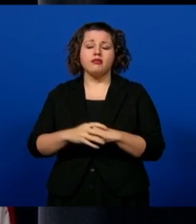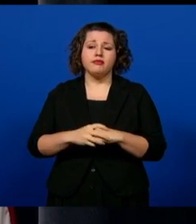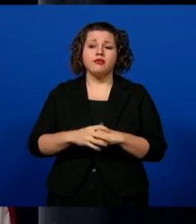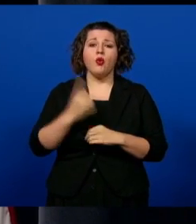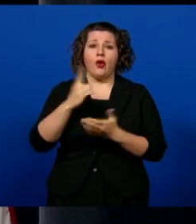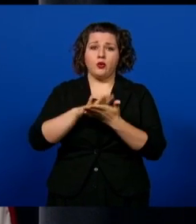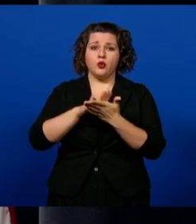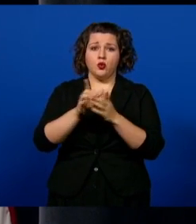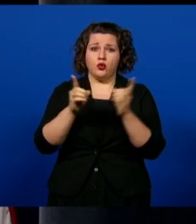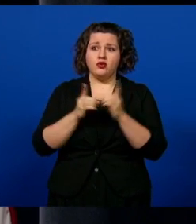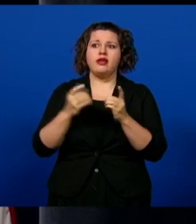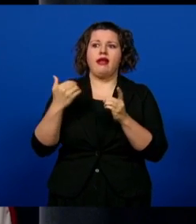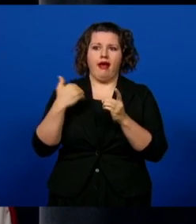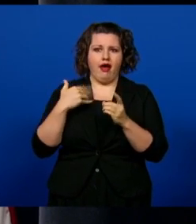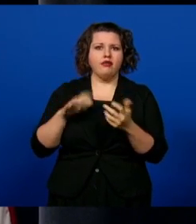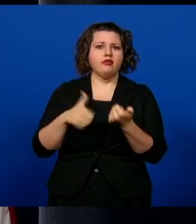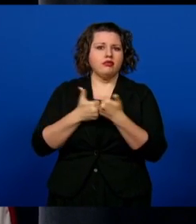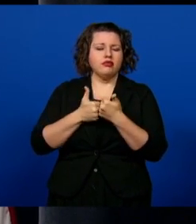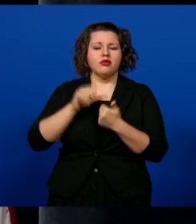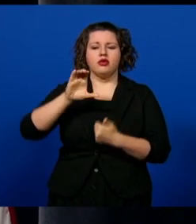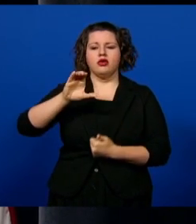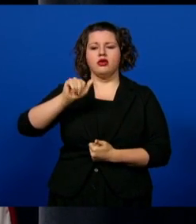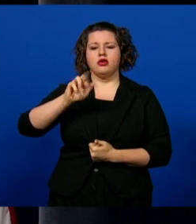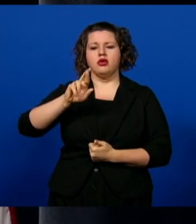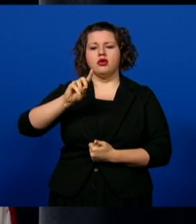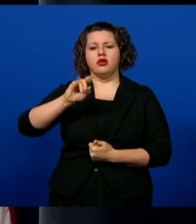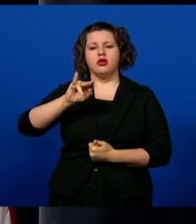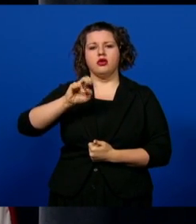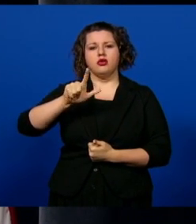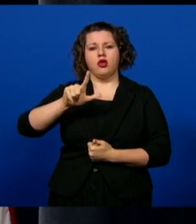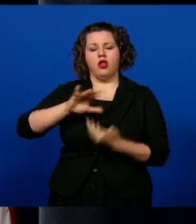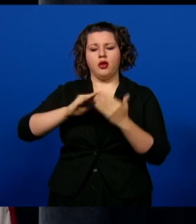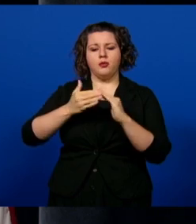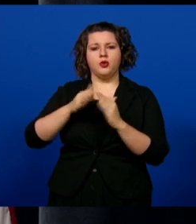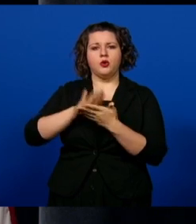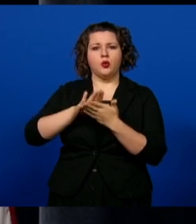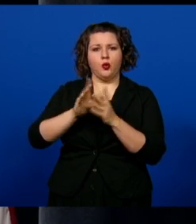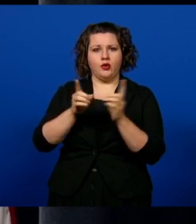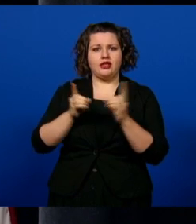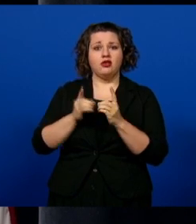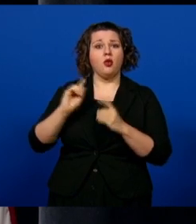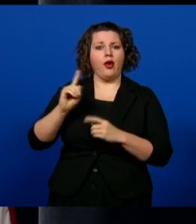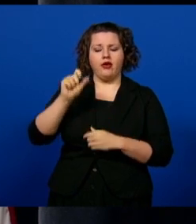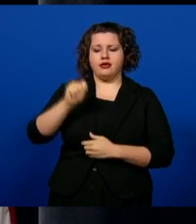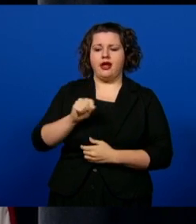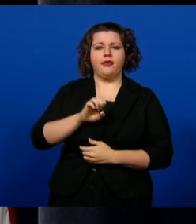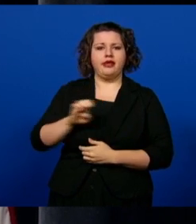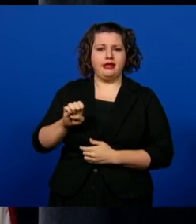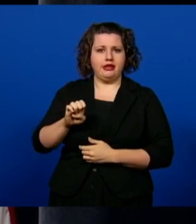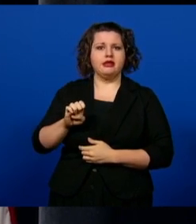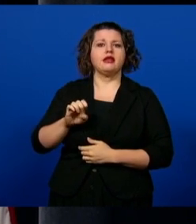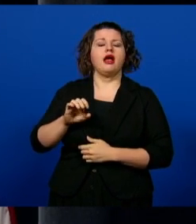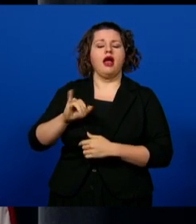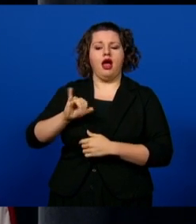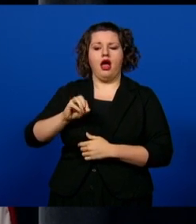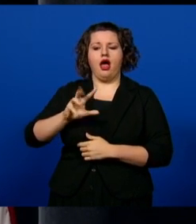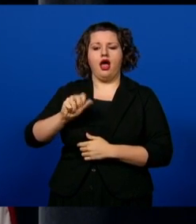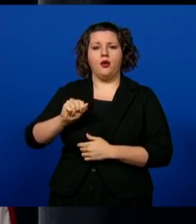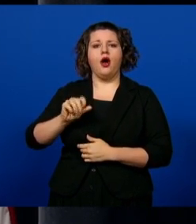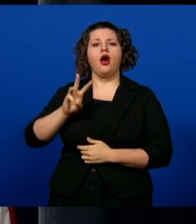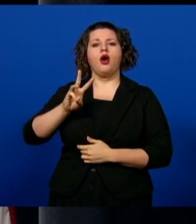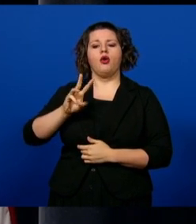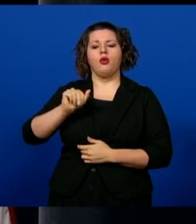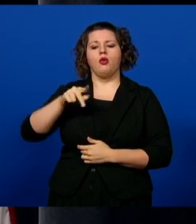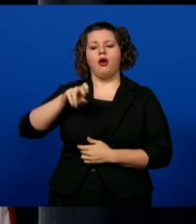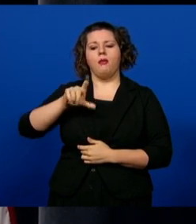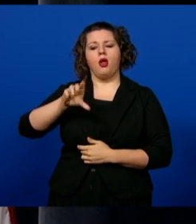those challenges is Cardinal Community School District in Southeast Iowa. It's located in Wapello County, and they serve